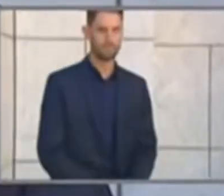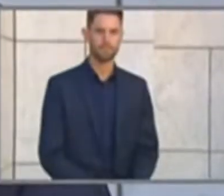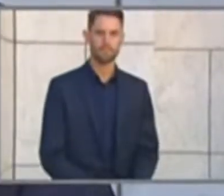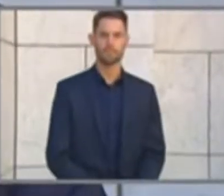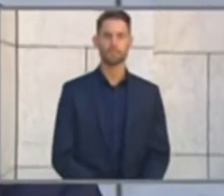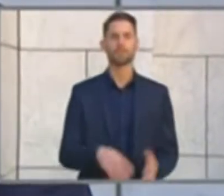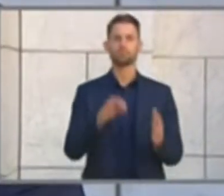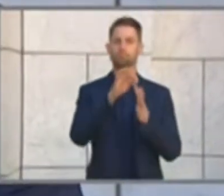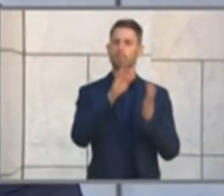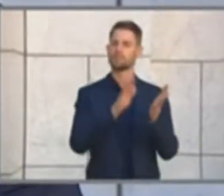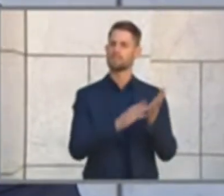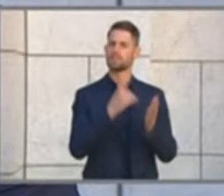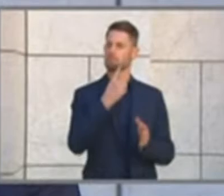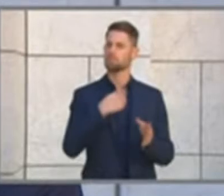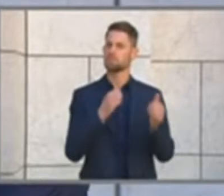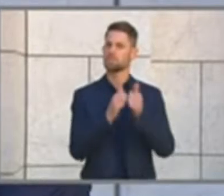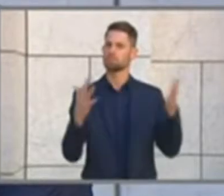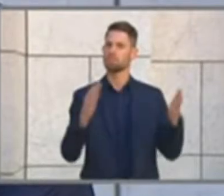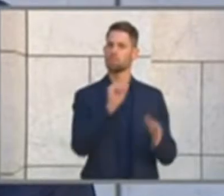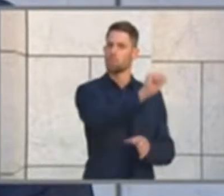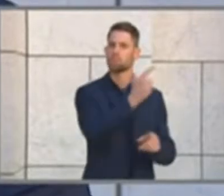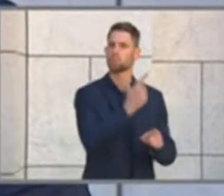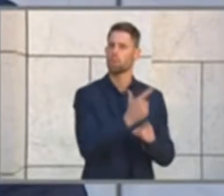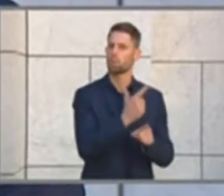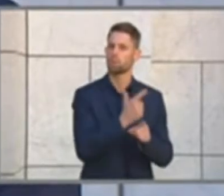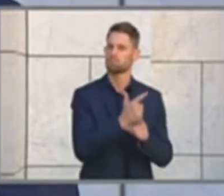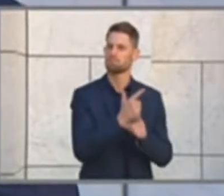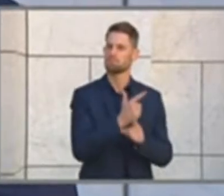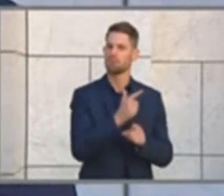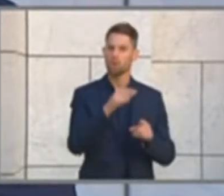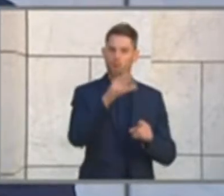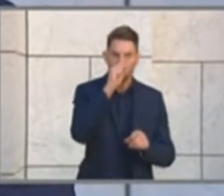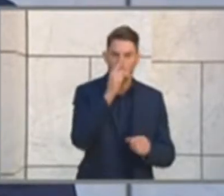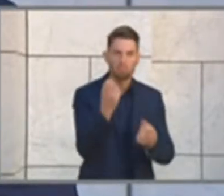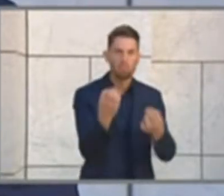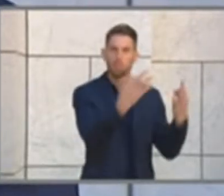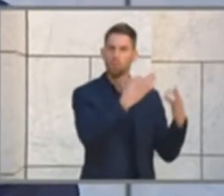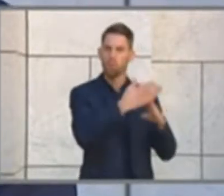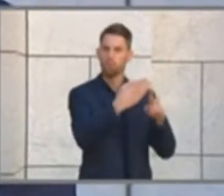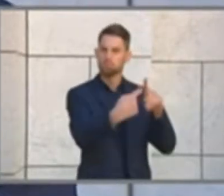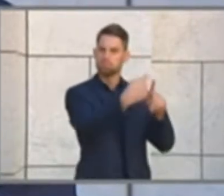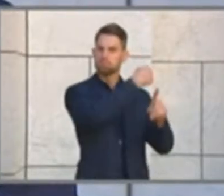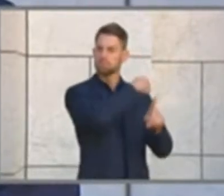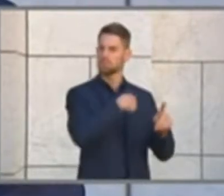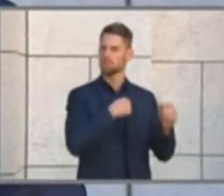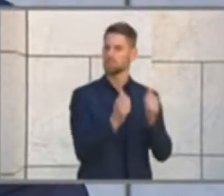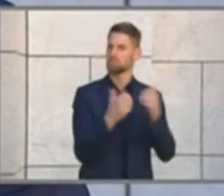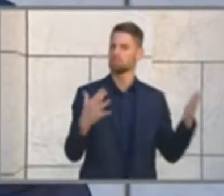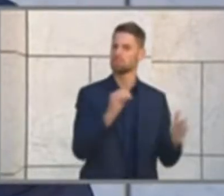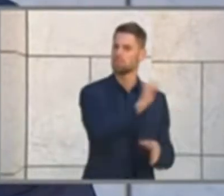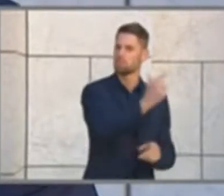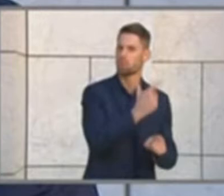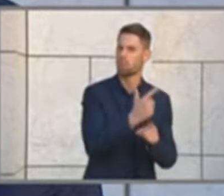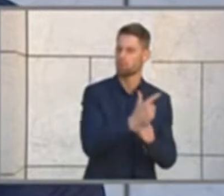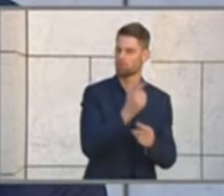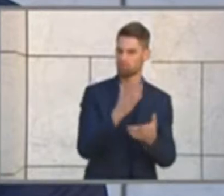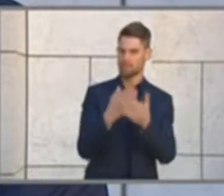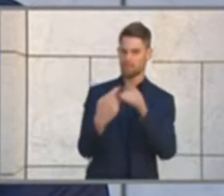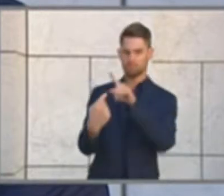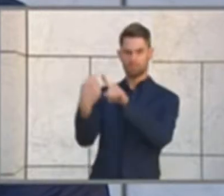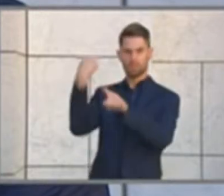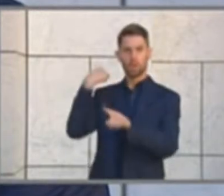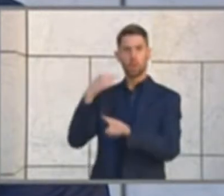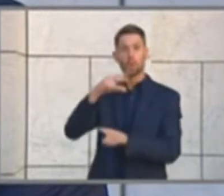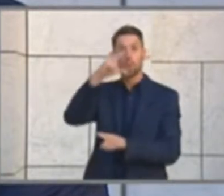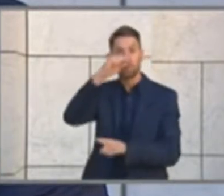the premise of the facts of your question are just simply not right. So we had seen quite strong falls from the peaks of